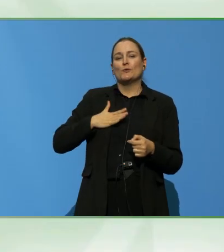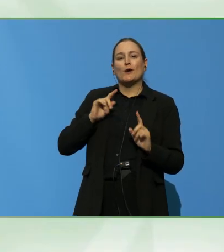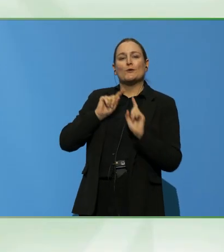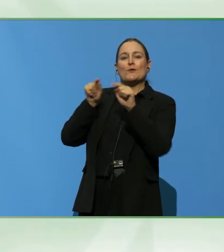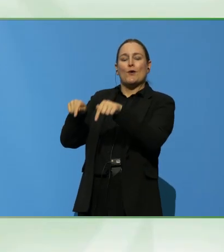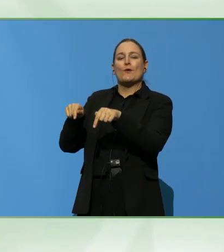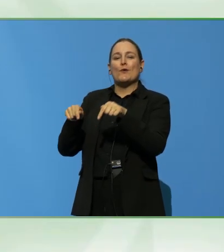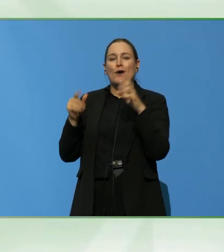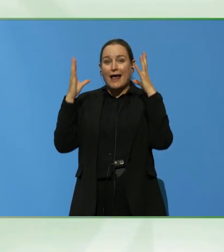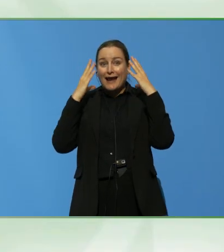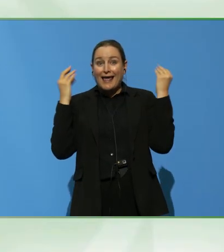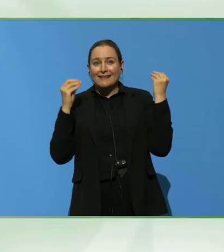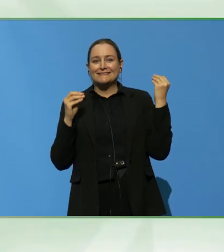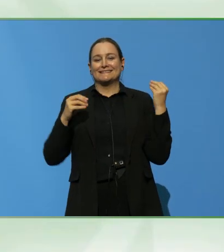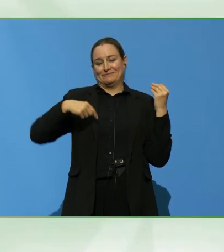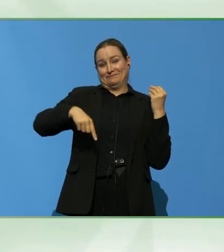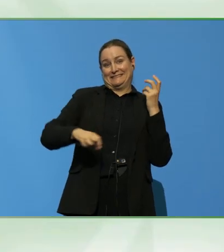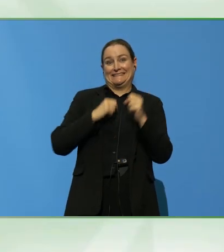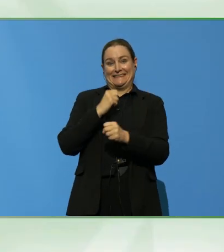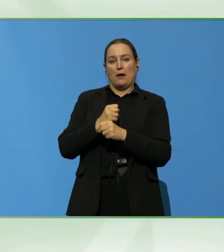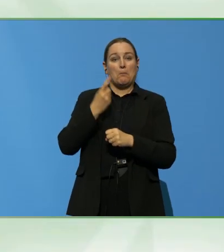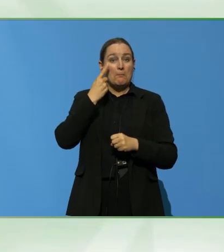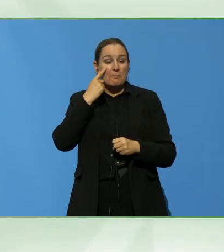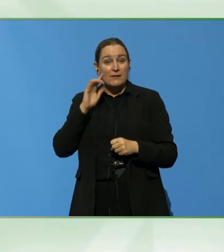in 2026 to see her great work again.